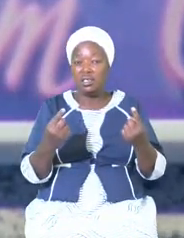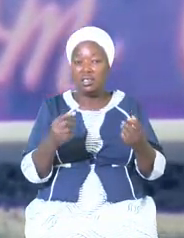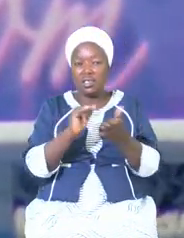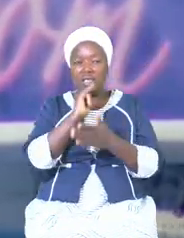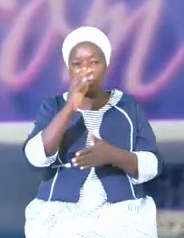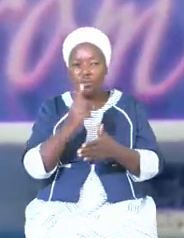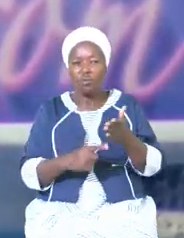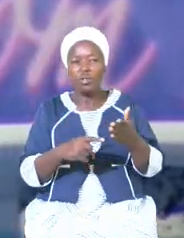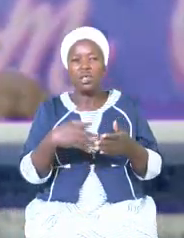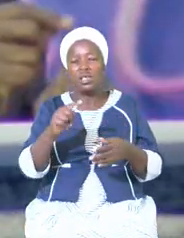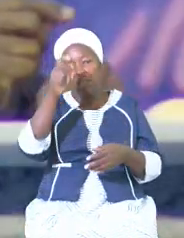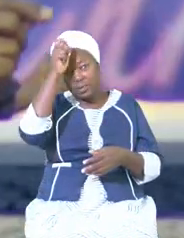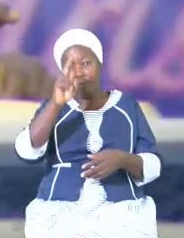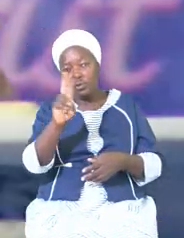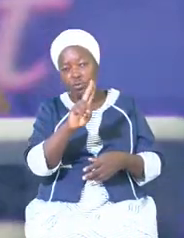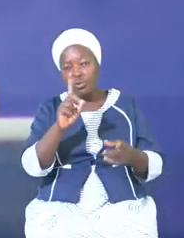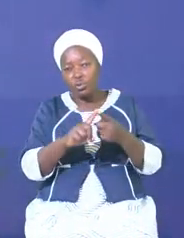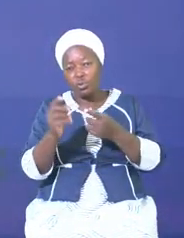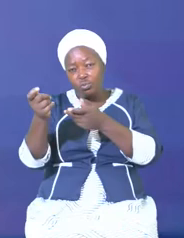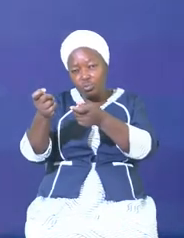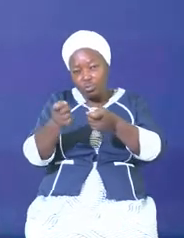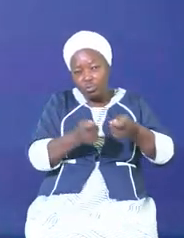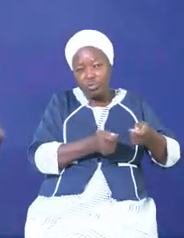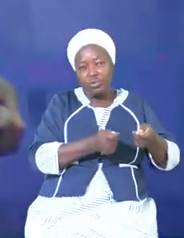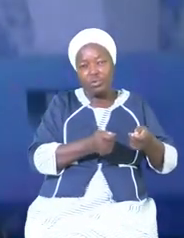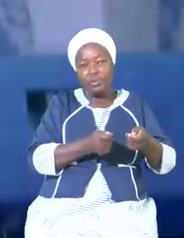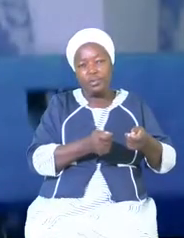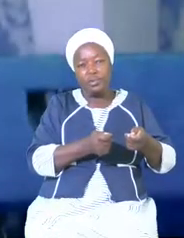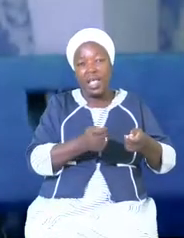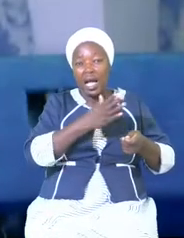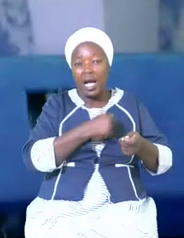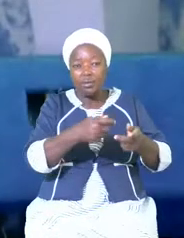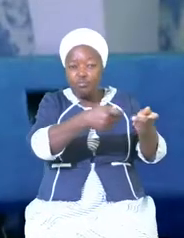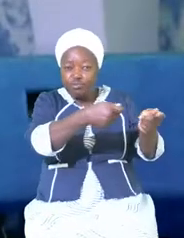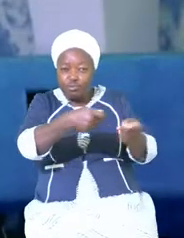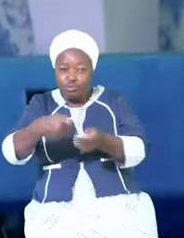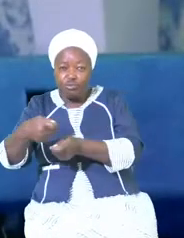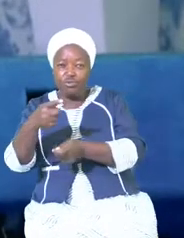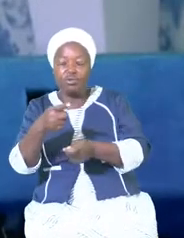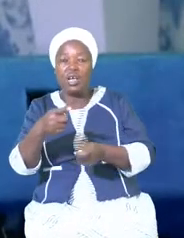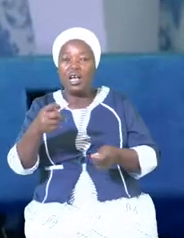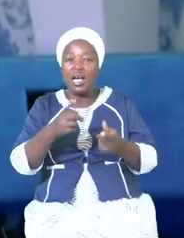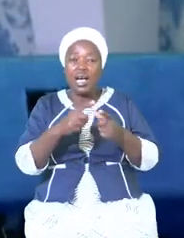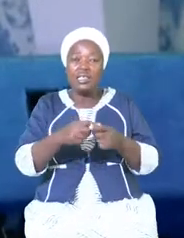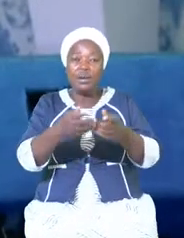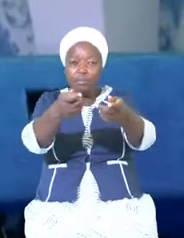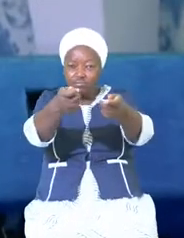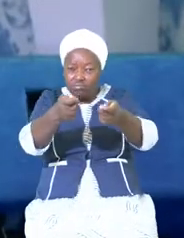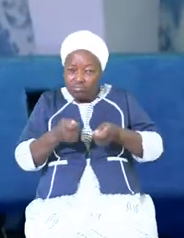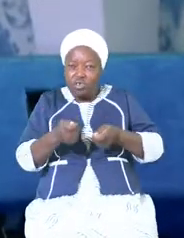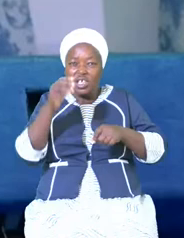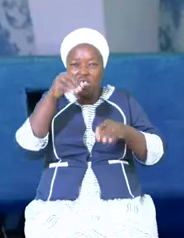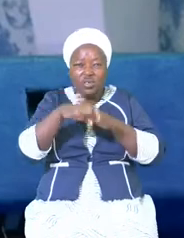bait to draw you and to drag you and to pull you into a